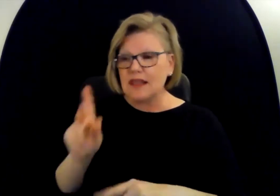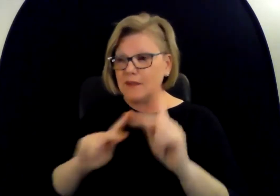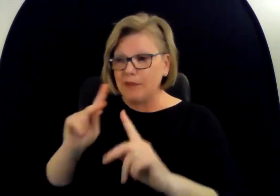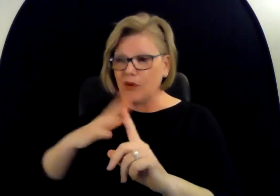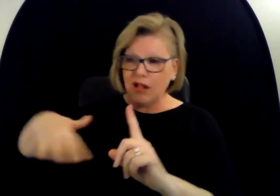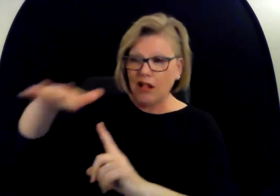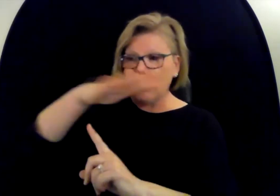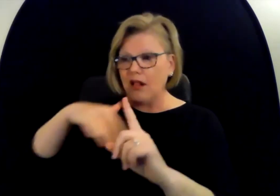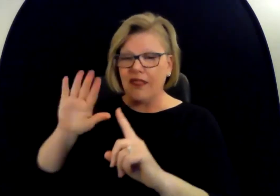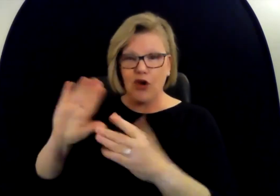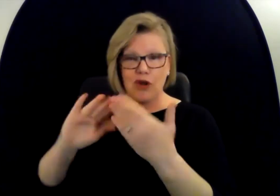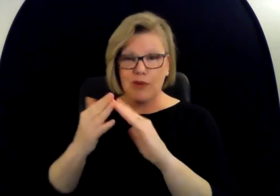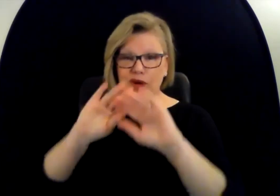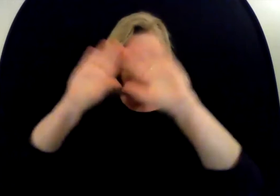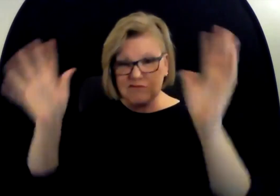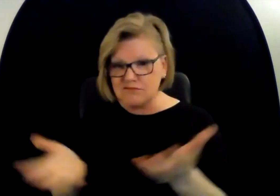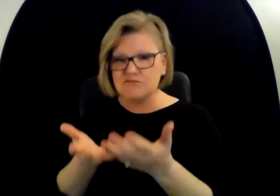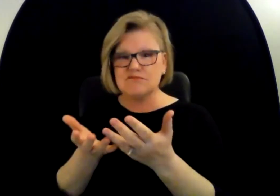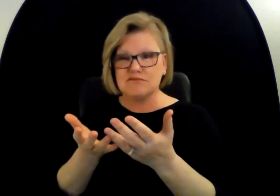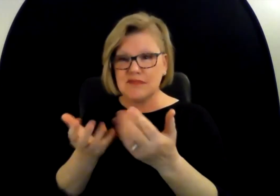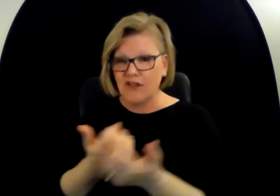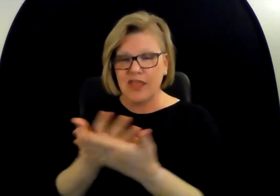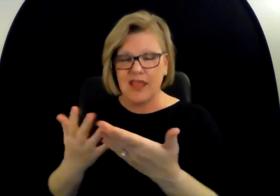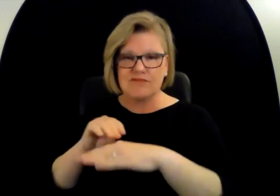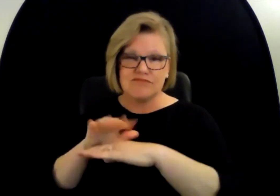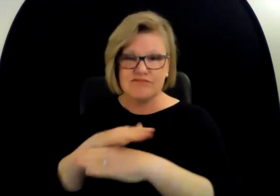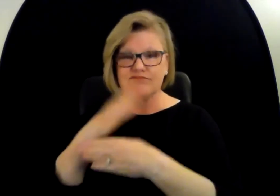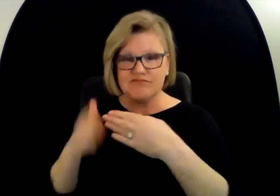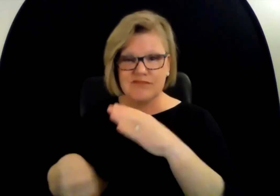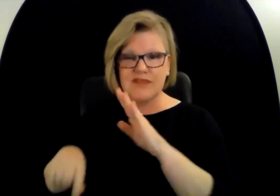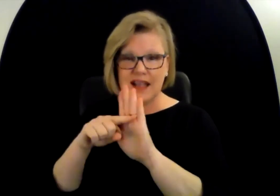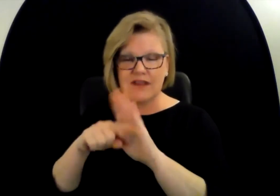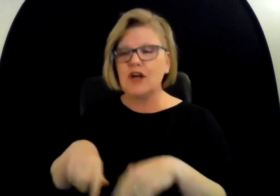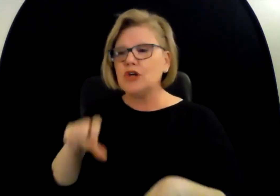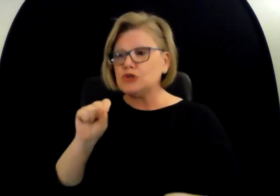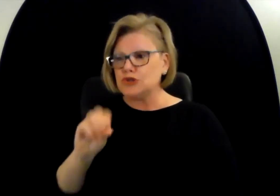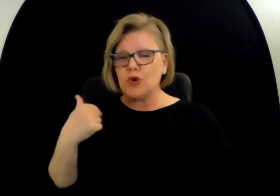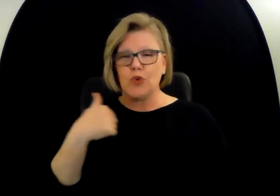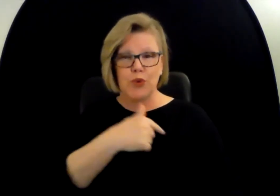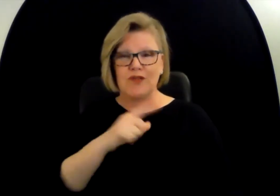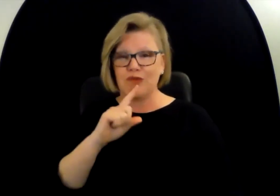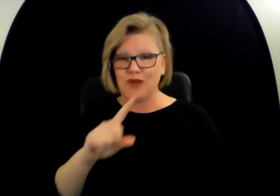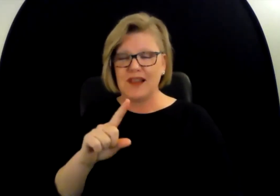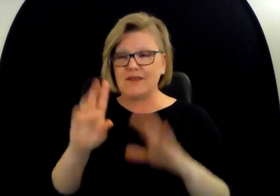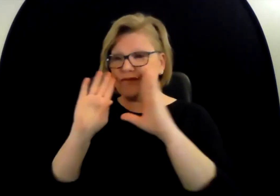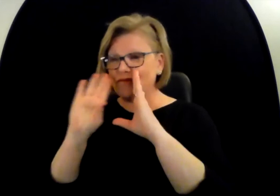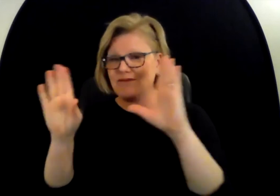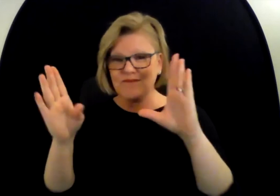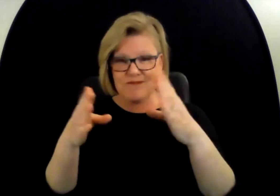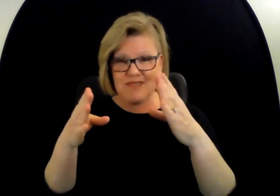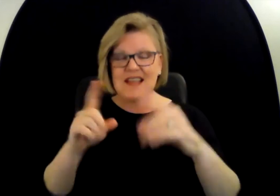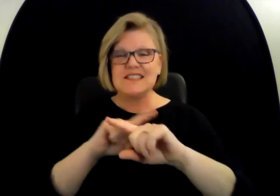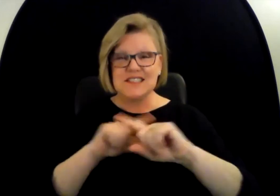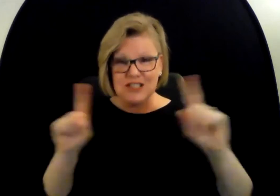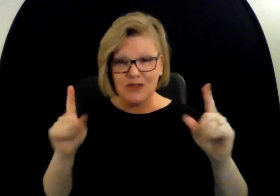the community that surrounds those individuals. So we have definitely taken our lens and have put this